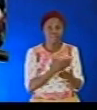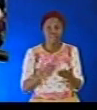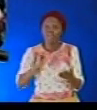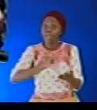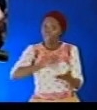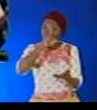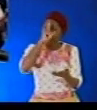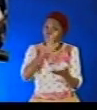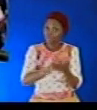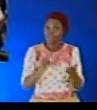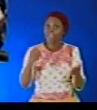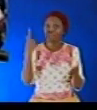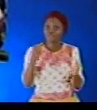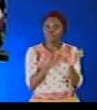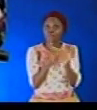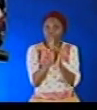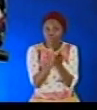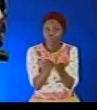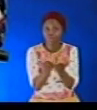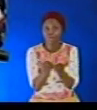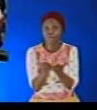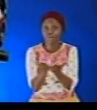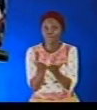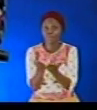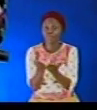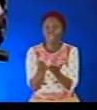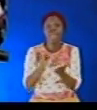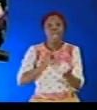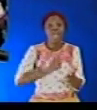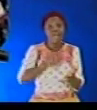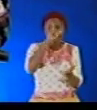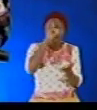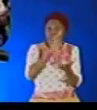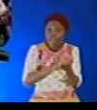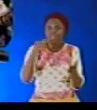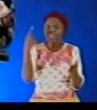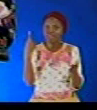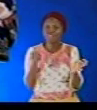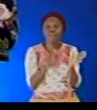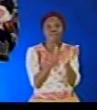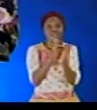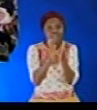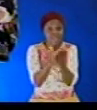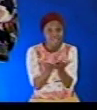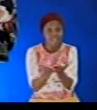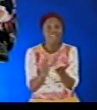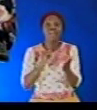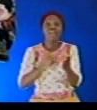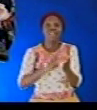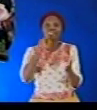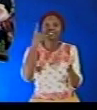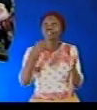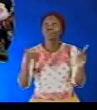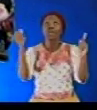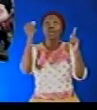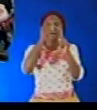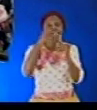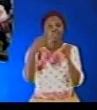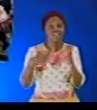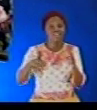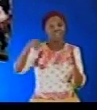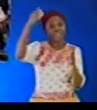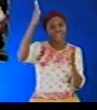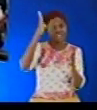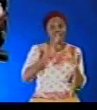Bible. I believe the Bible. I believe the Bible is the word of God.